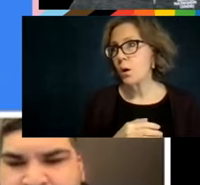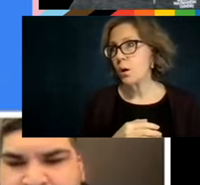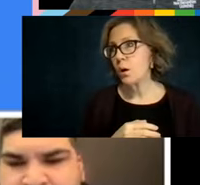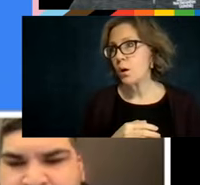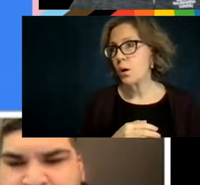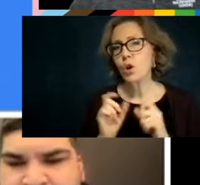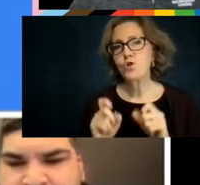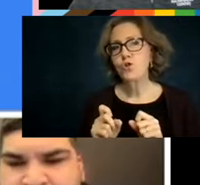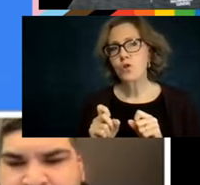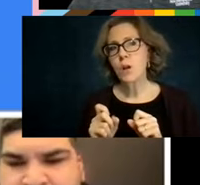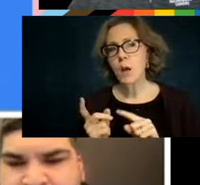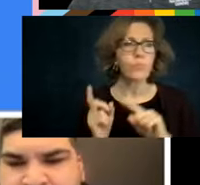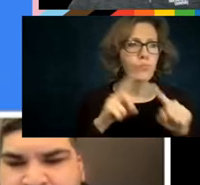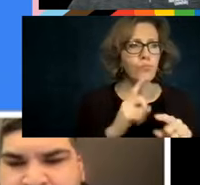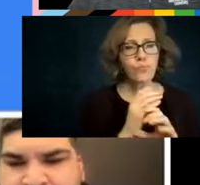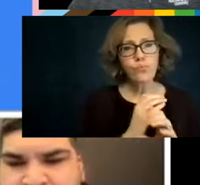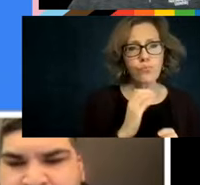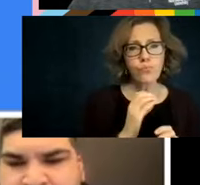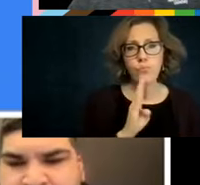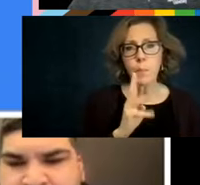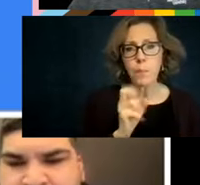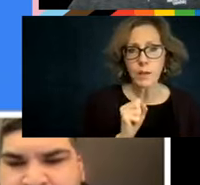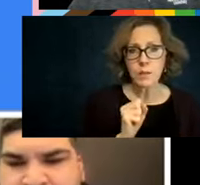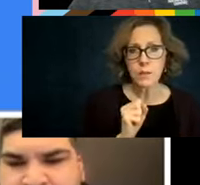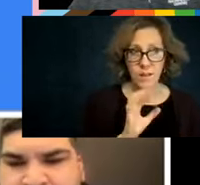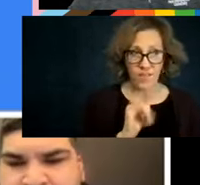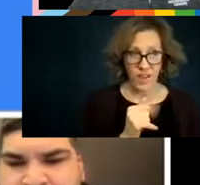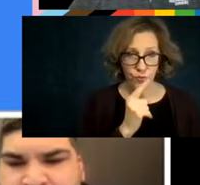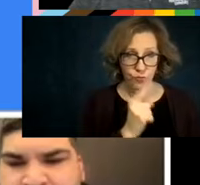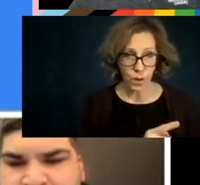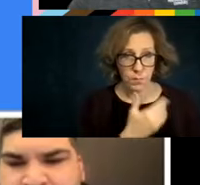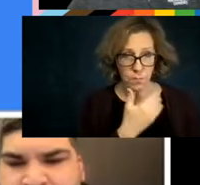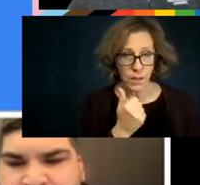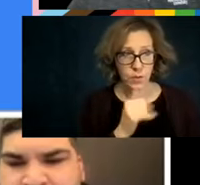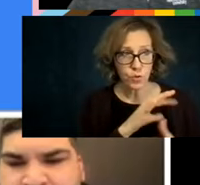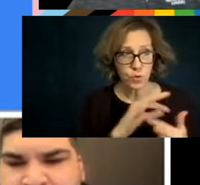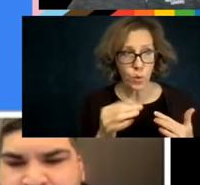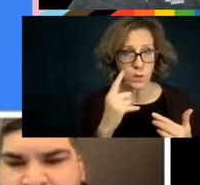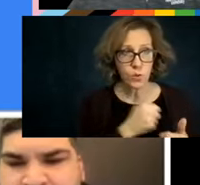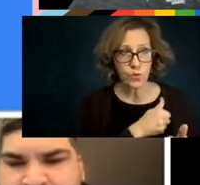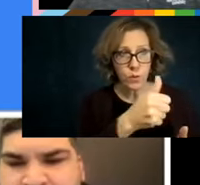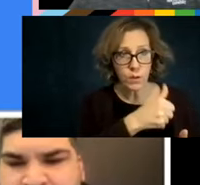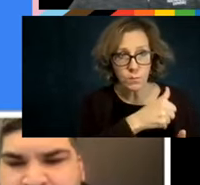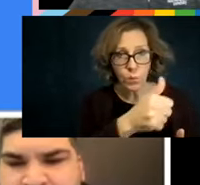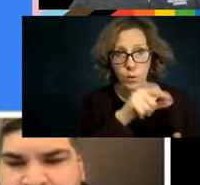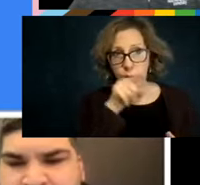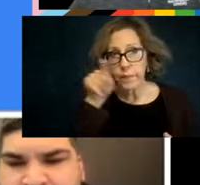go on the bus if this is going to be a right transportation for me, or should I get the